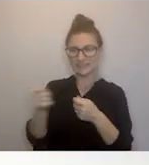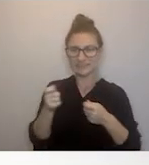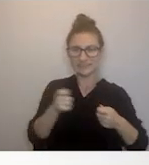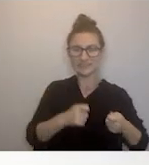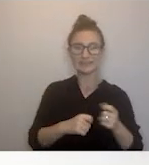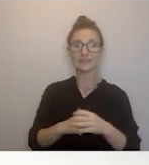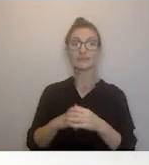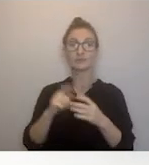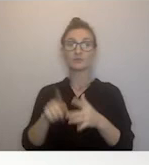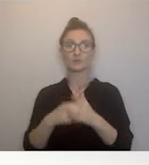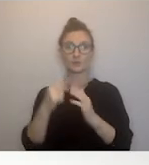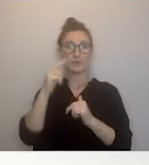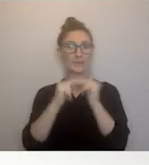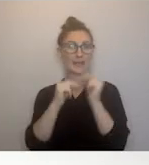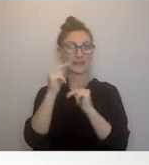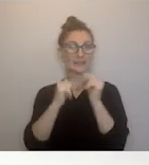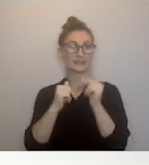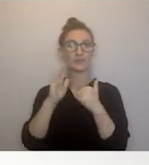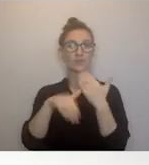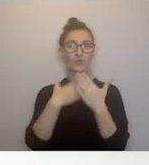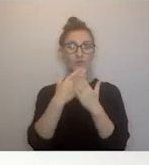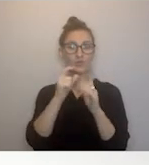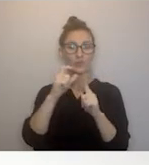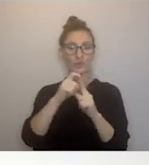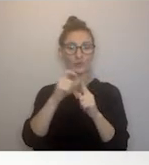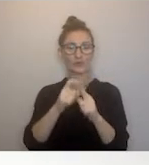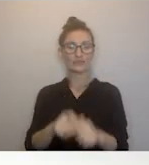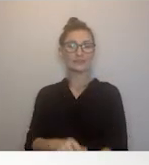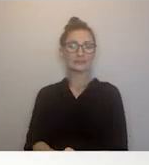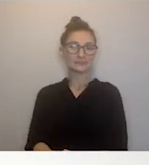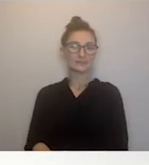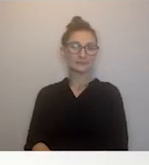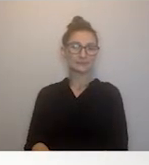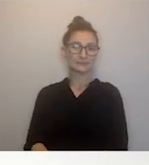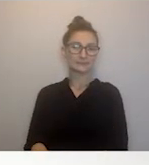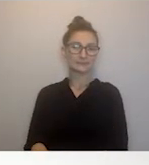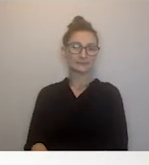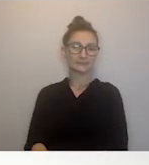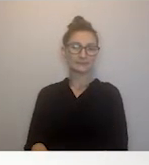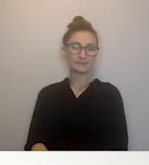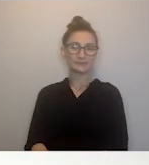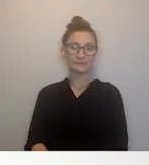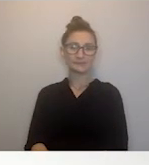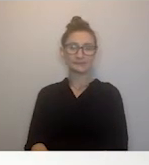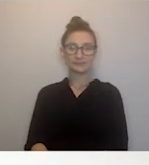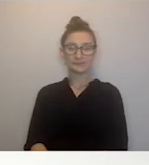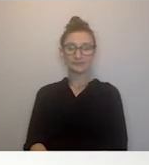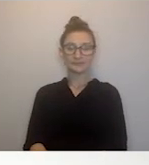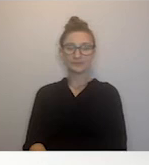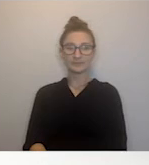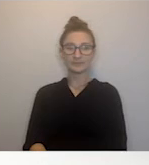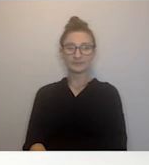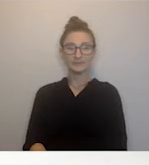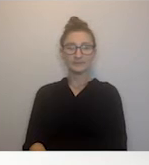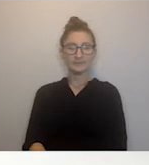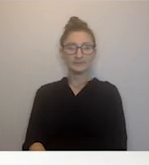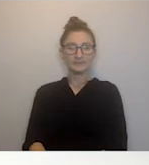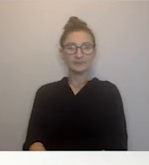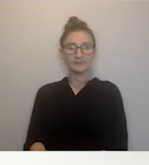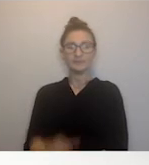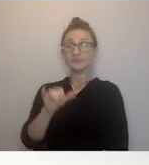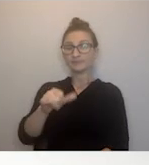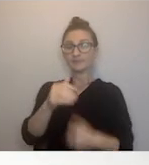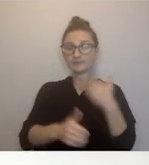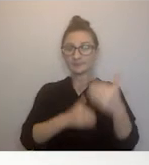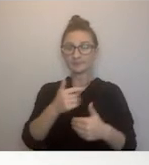and senses. So we start, building the words that will go in your word bank, and from there, you can pull poetry from it. What I love